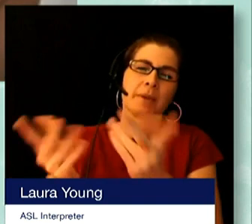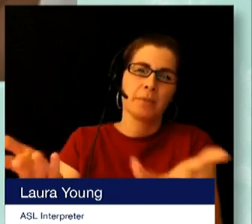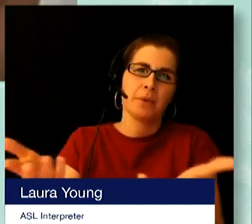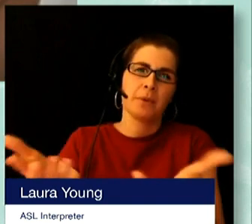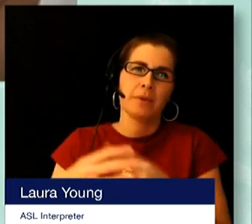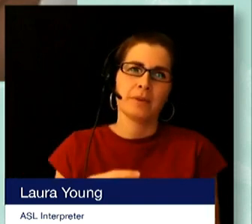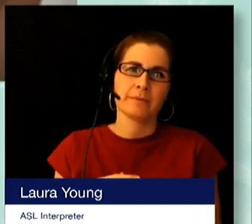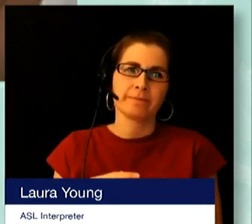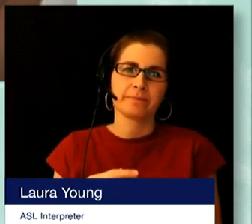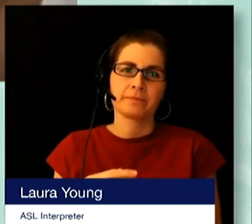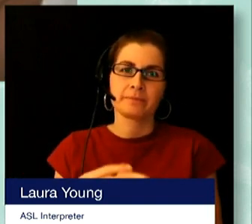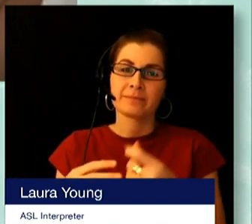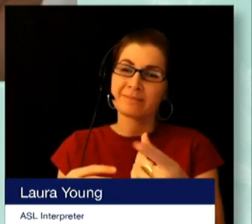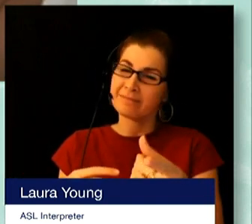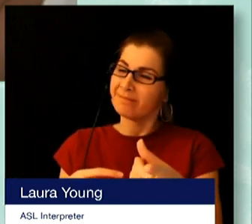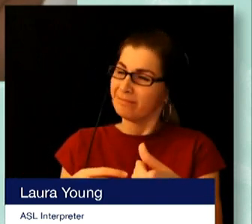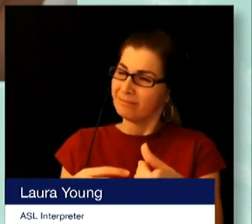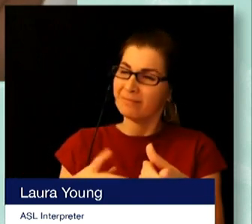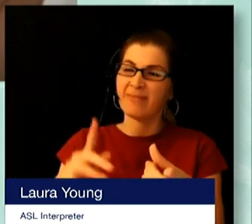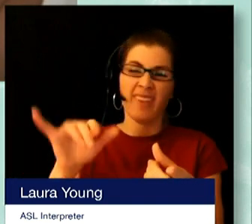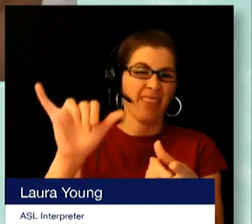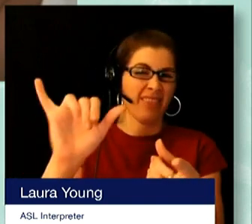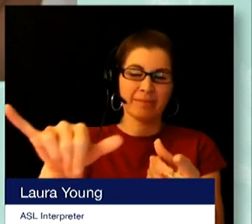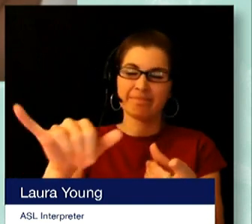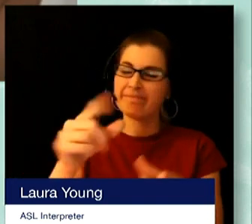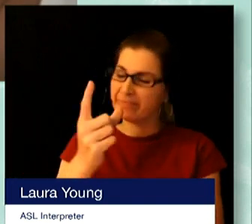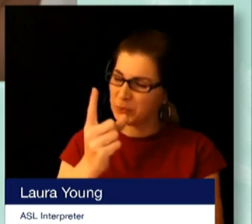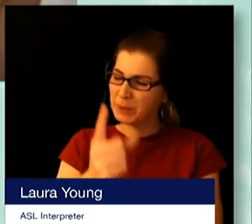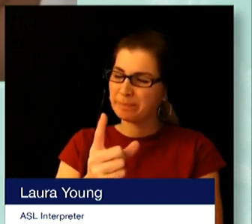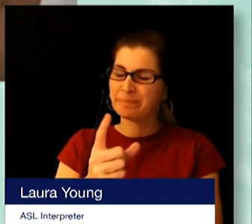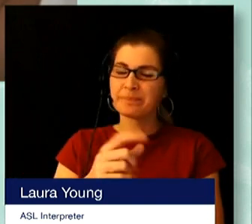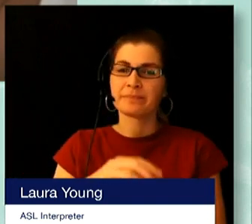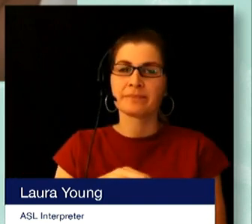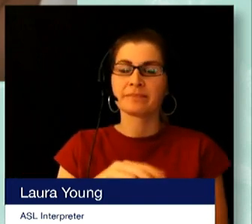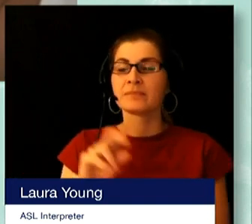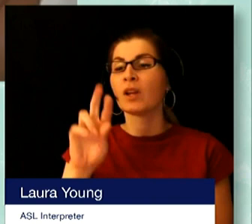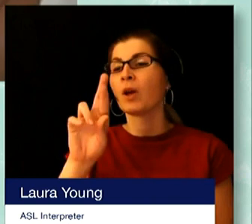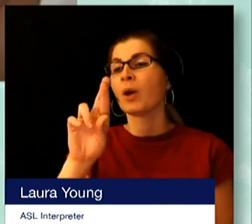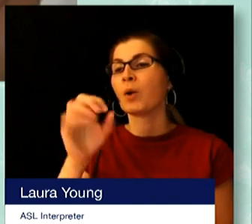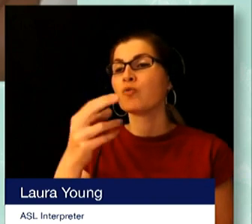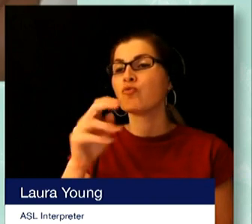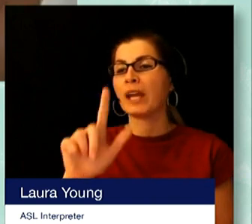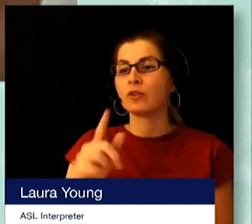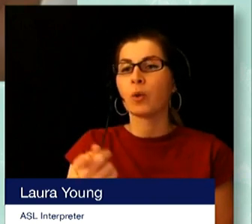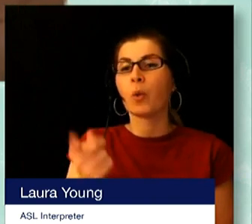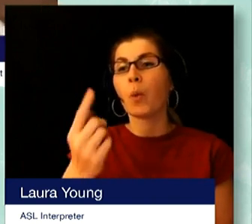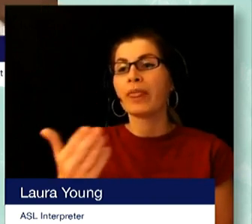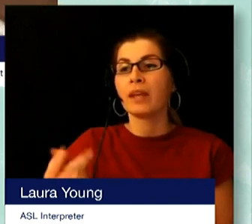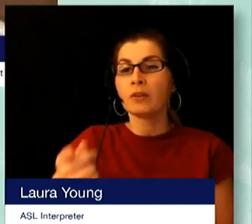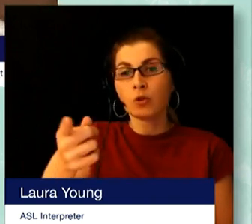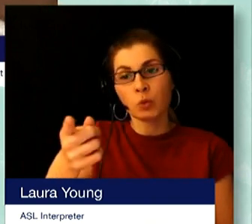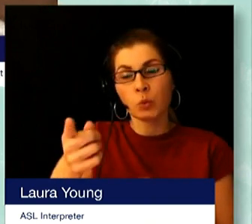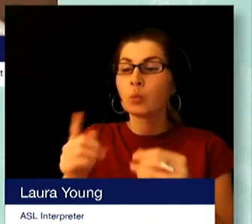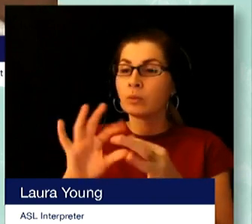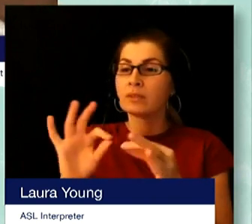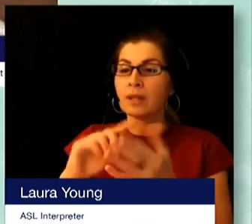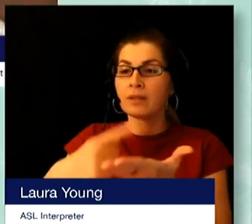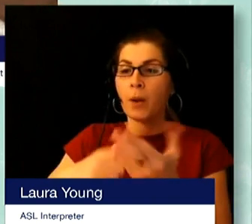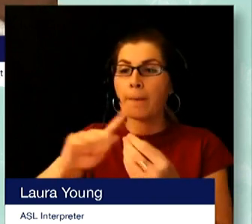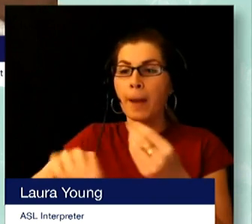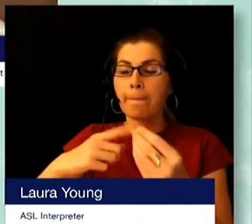Yeah, no, I think that's exactly right. You know, Rachel, one of the things you talked about there was the idea